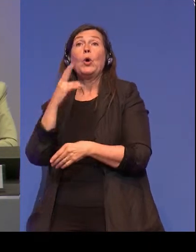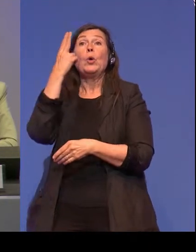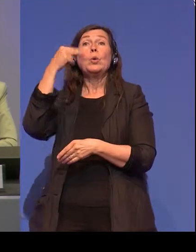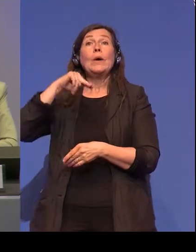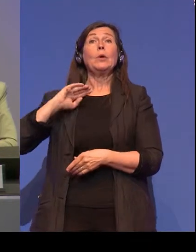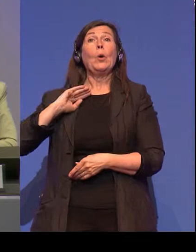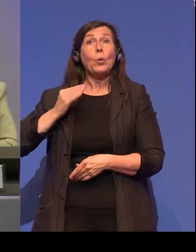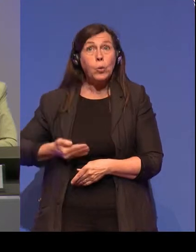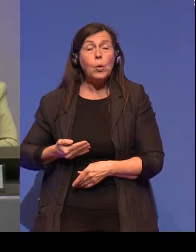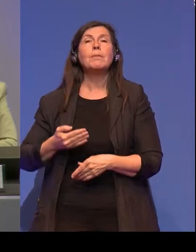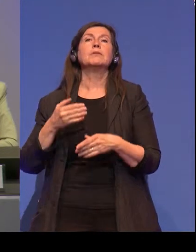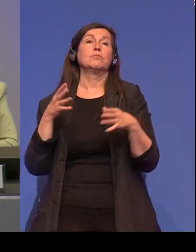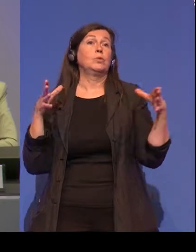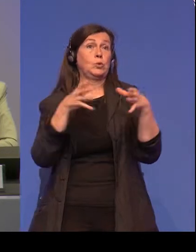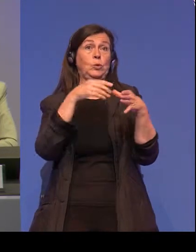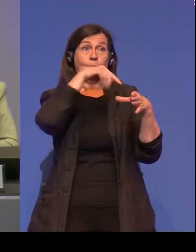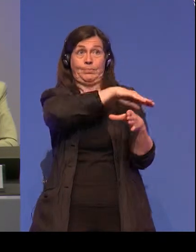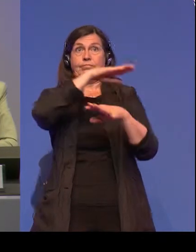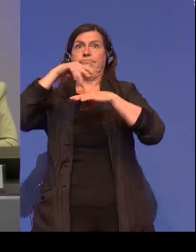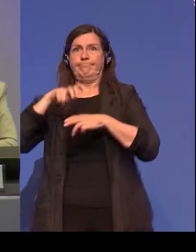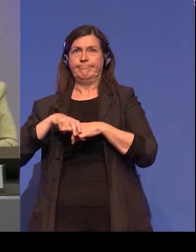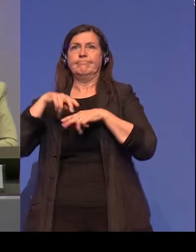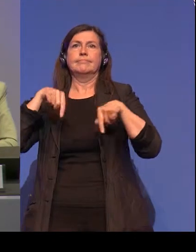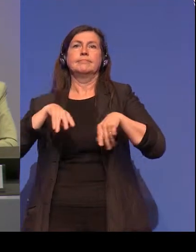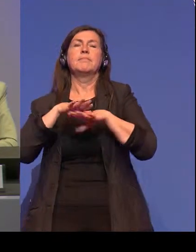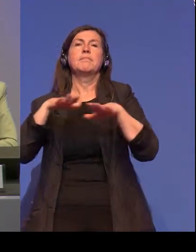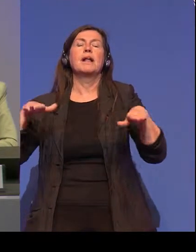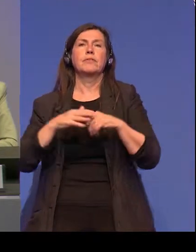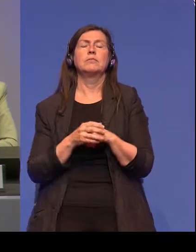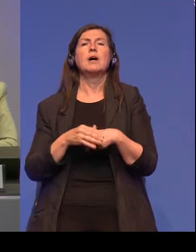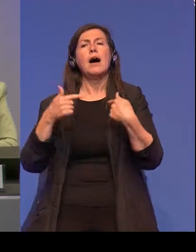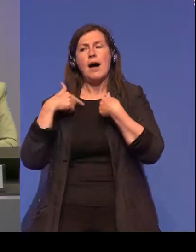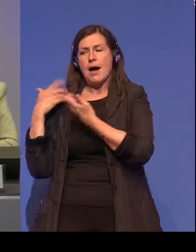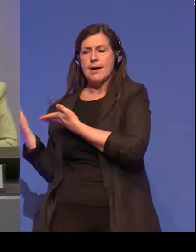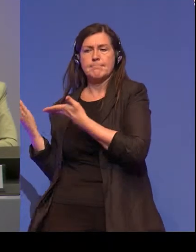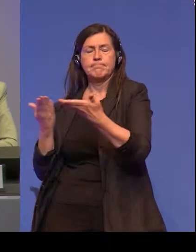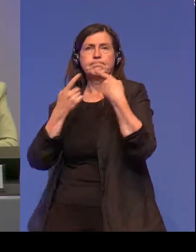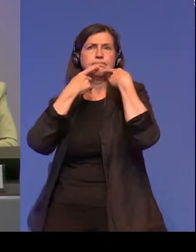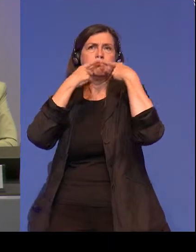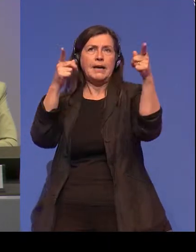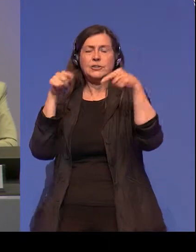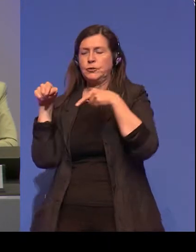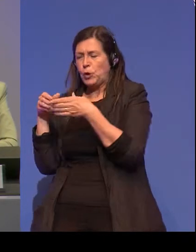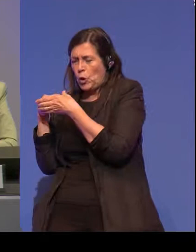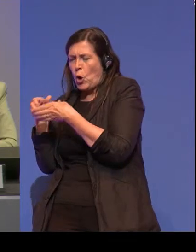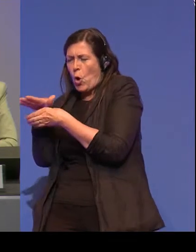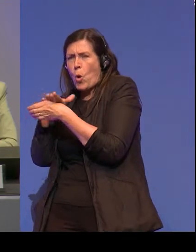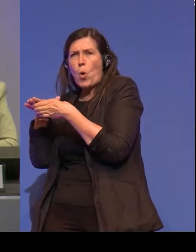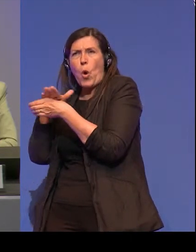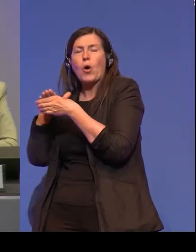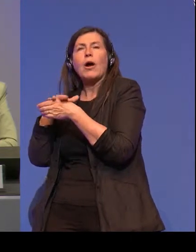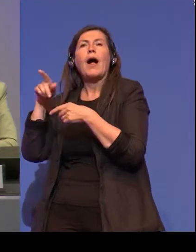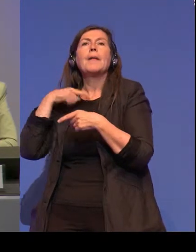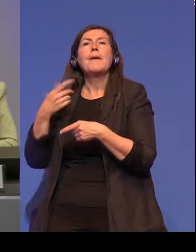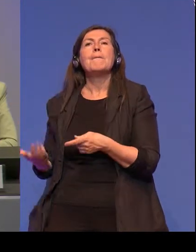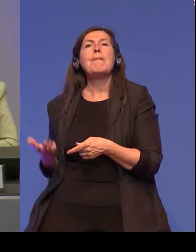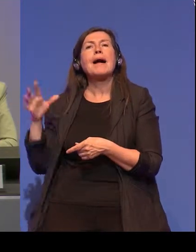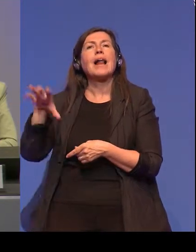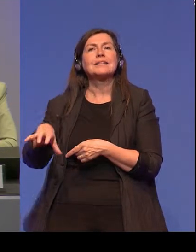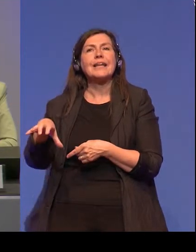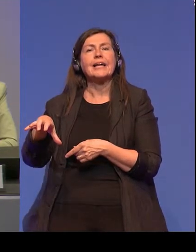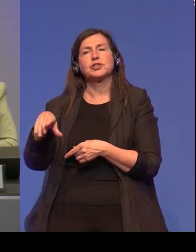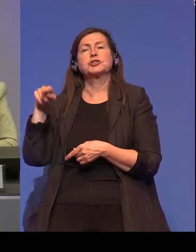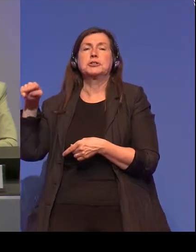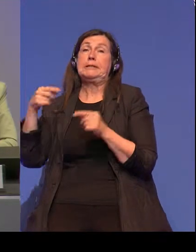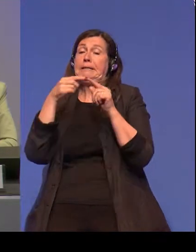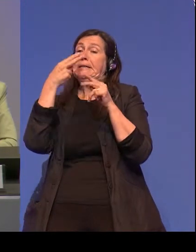Women's Major Group in this platform. I'm also carrying the messages from a very local coastal community from Bangladesh named Krishokeshwar